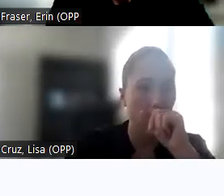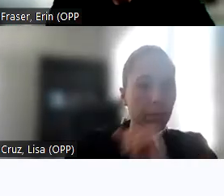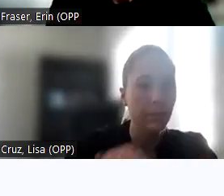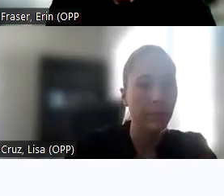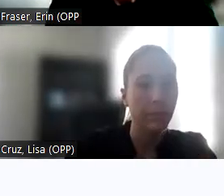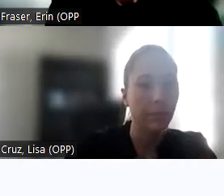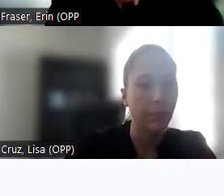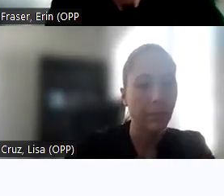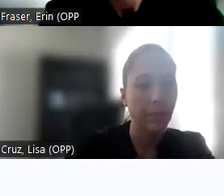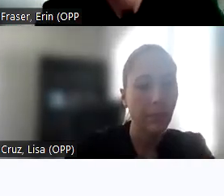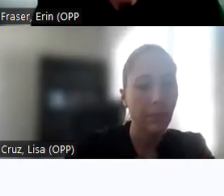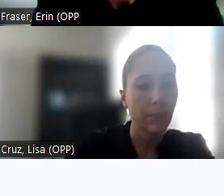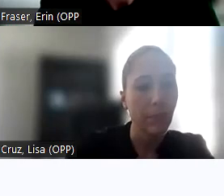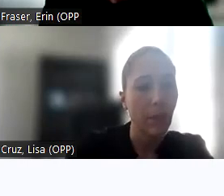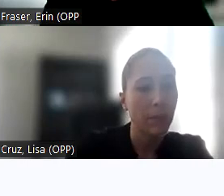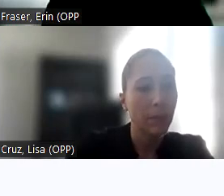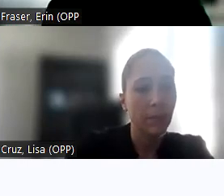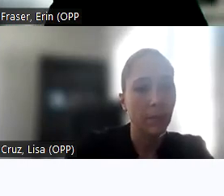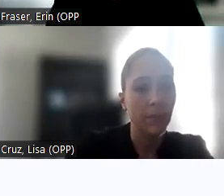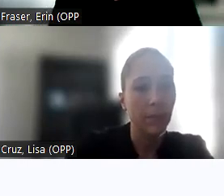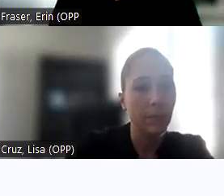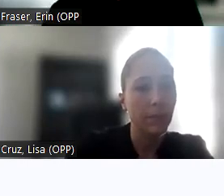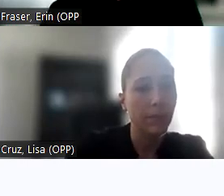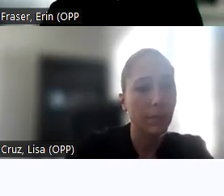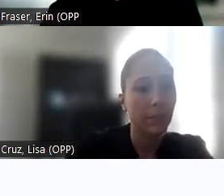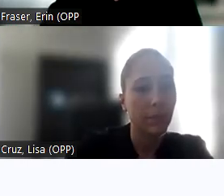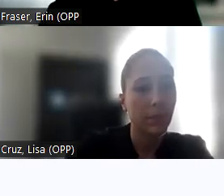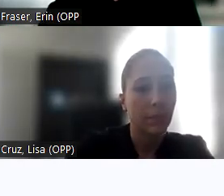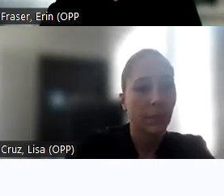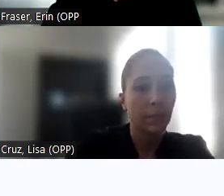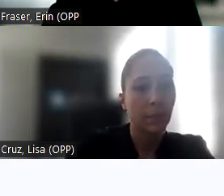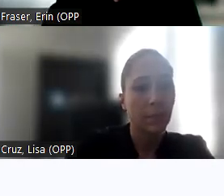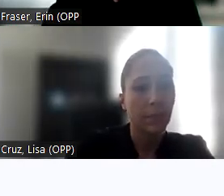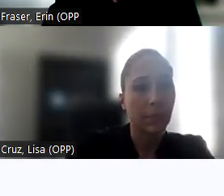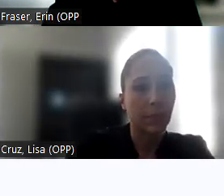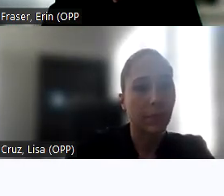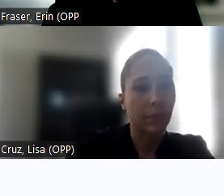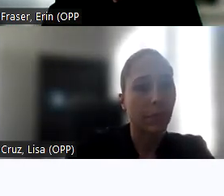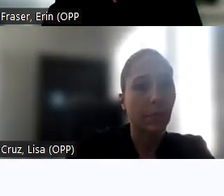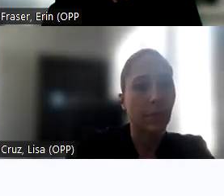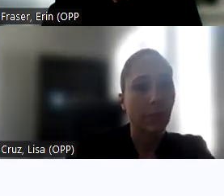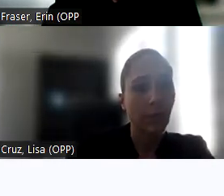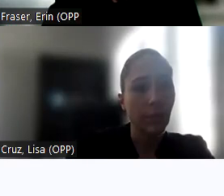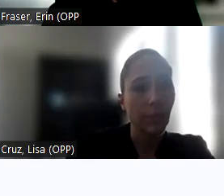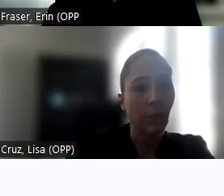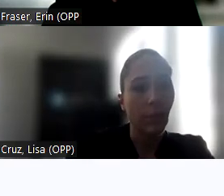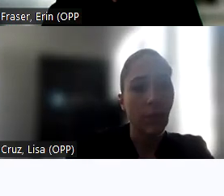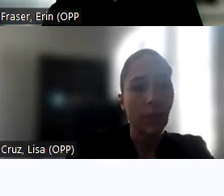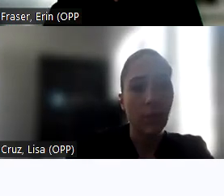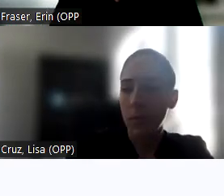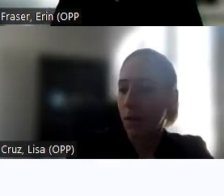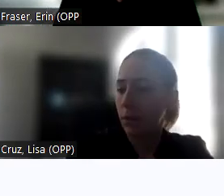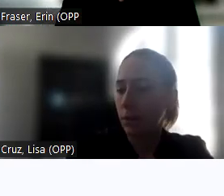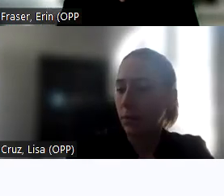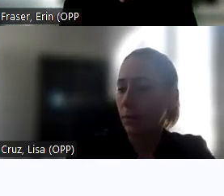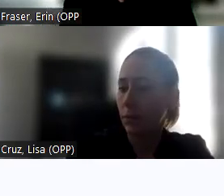our panelists, please put that in the chat box so we don't miss your responses. We have lots of discussion that usually happens in the